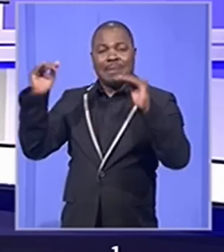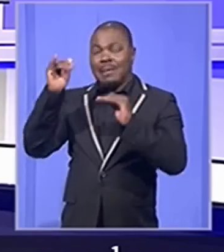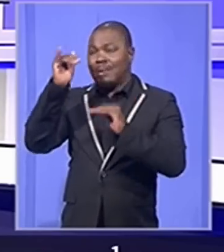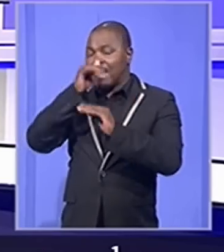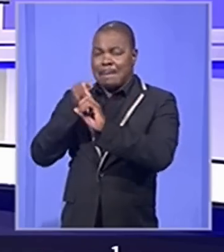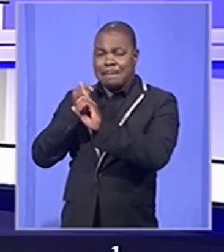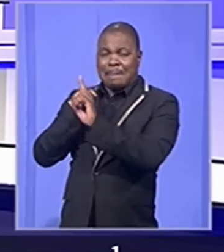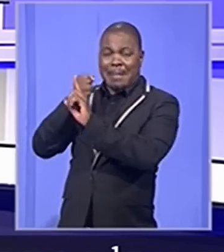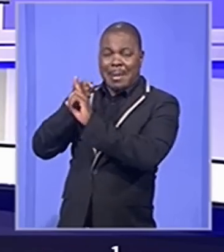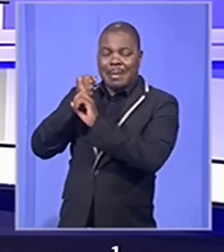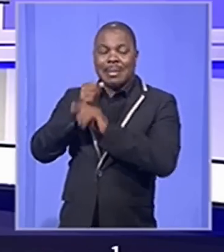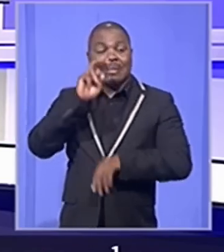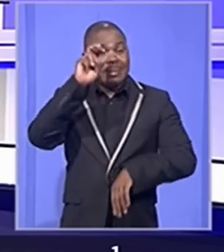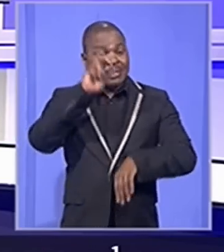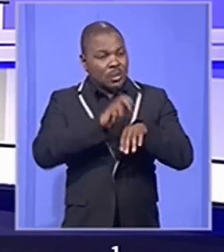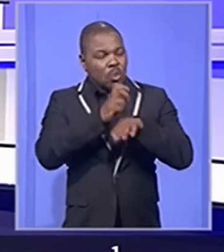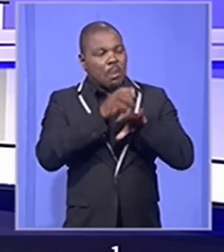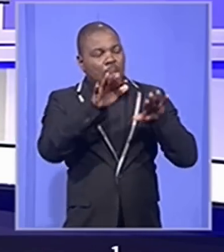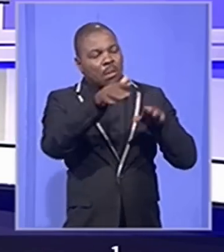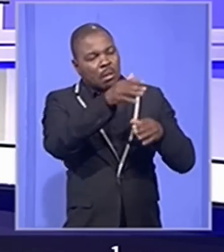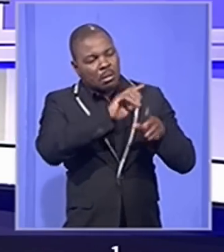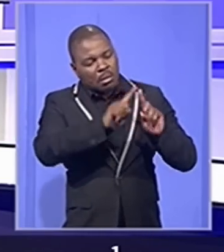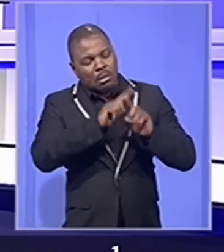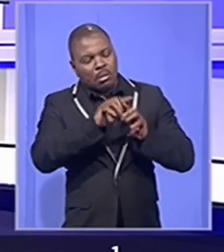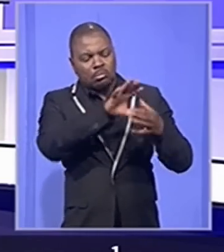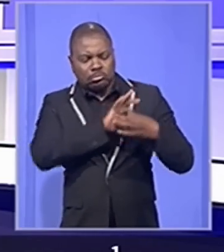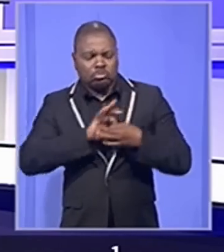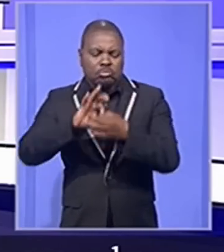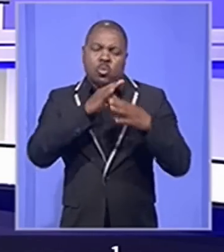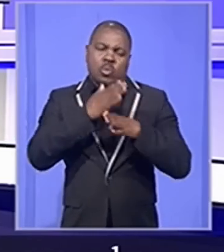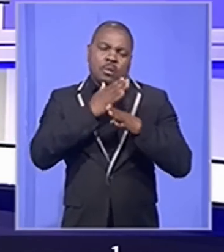kwa godimo e tlhoka tirisano mmogo ya ka gale.